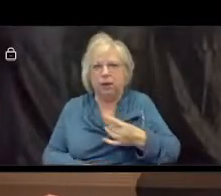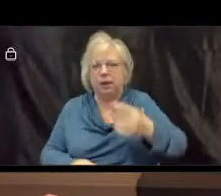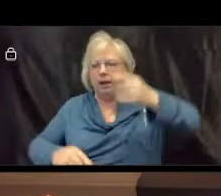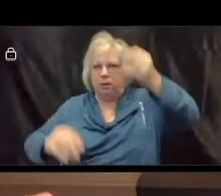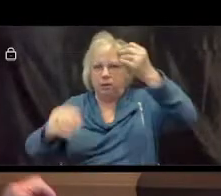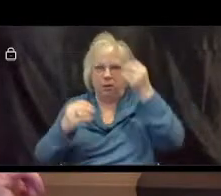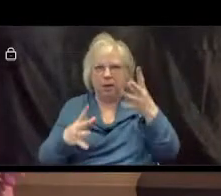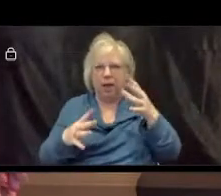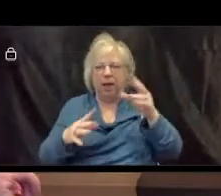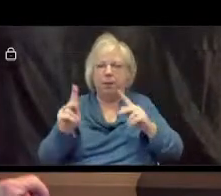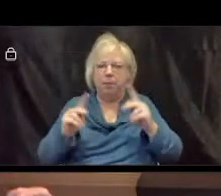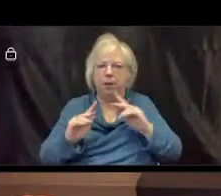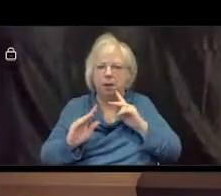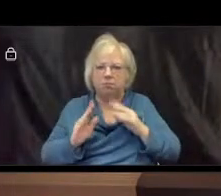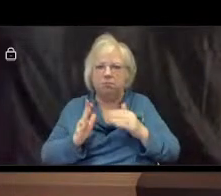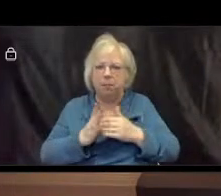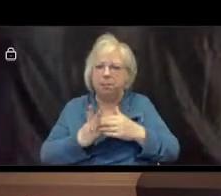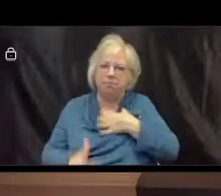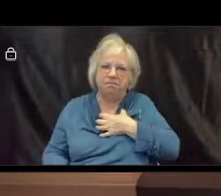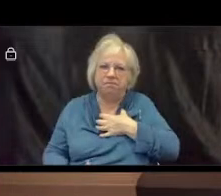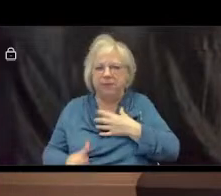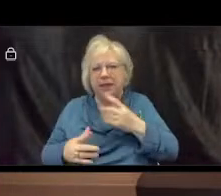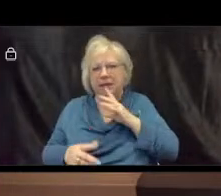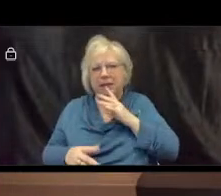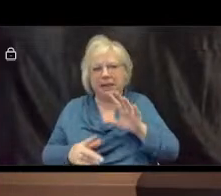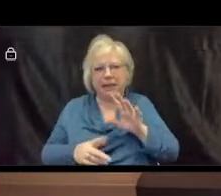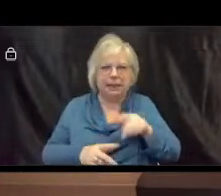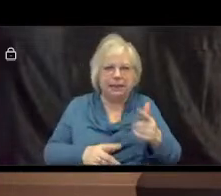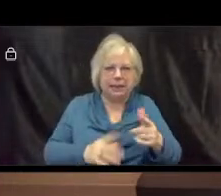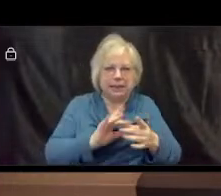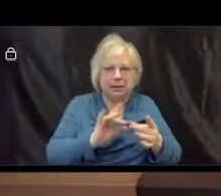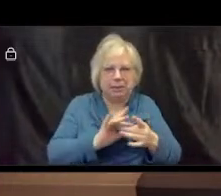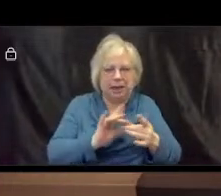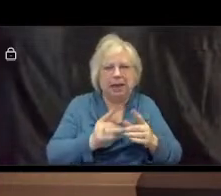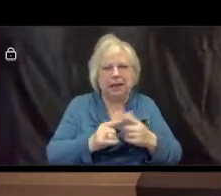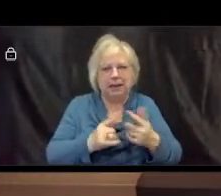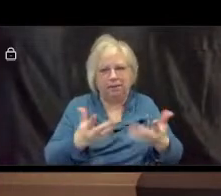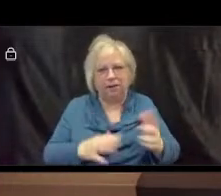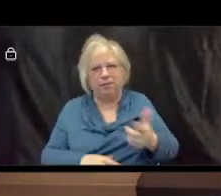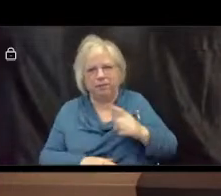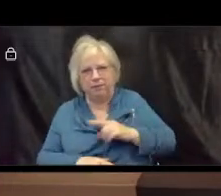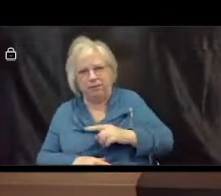opposition speak, hear what their concerns are, and then follow up with the remainder of our time.